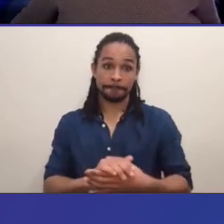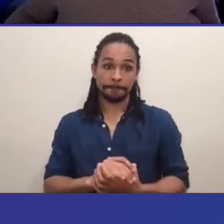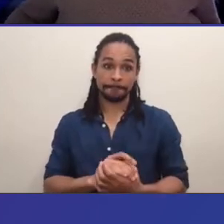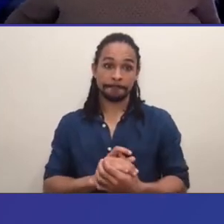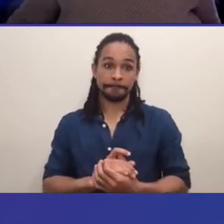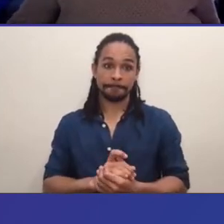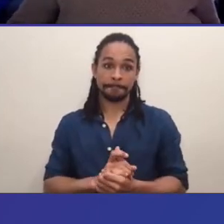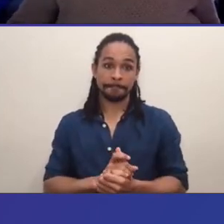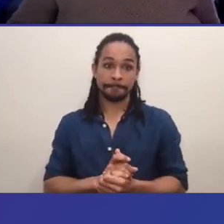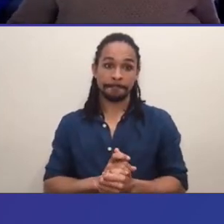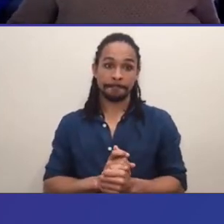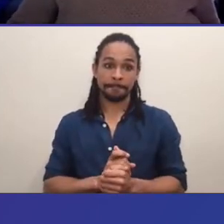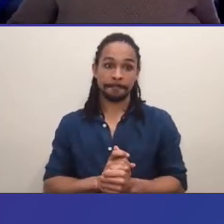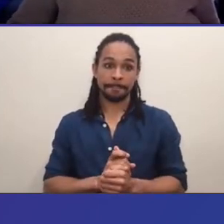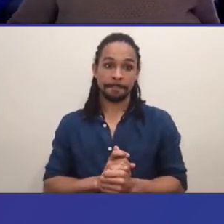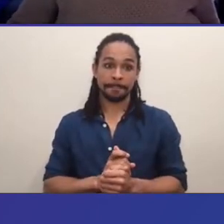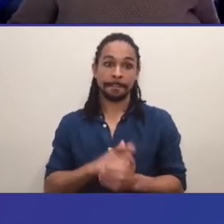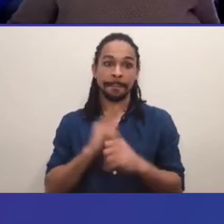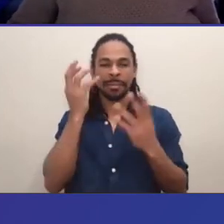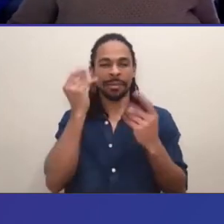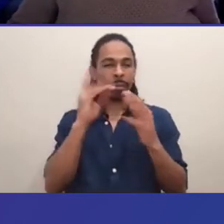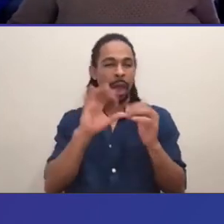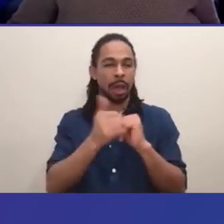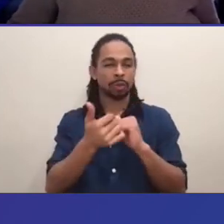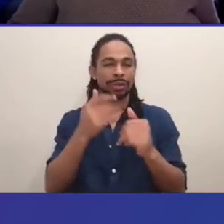Let me get the articulation together.